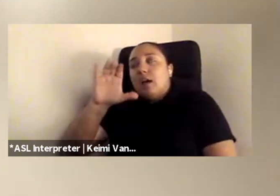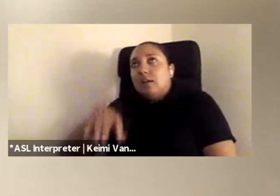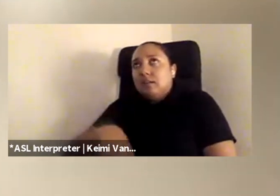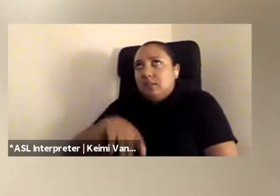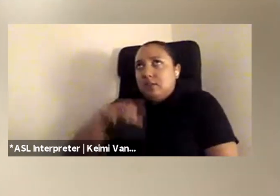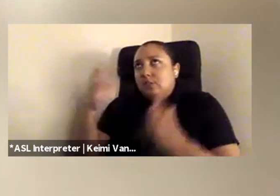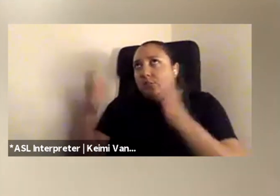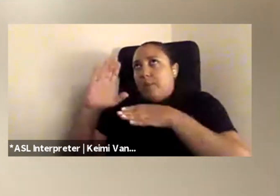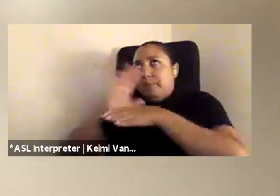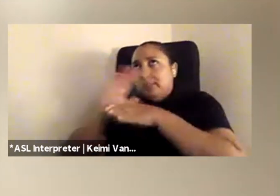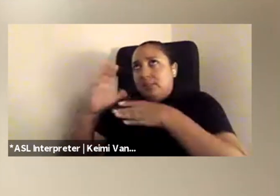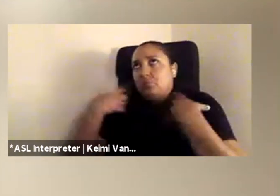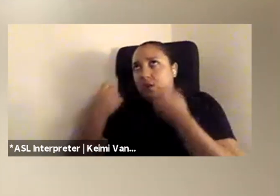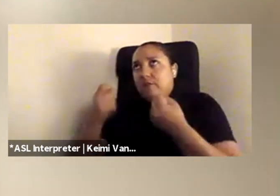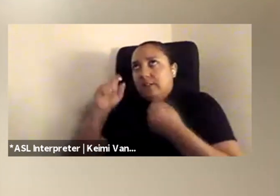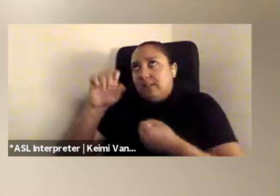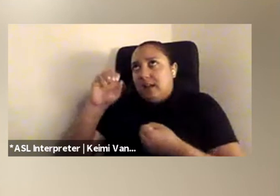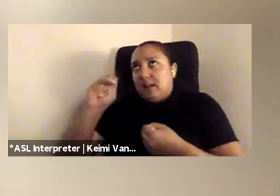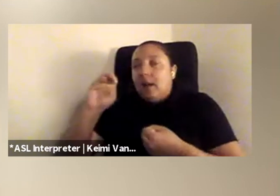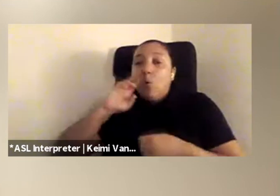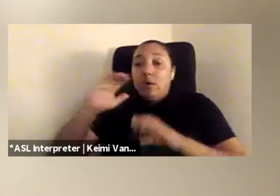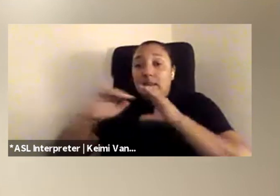nysmallbusinessrecovery.com, or you can email me at